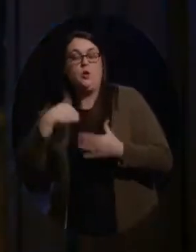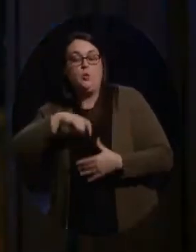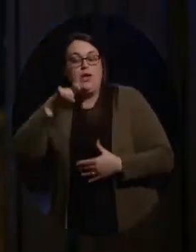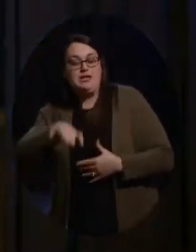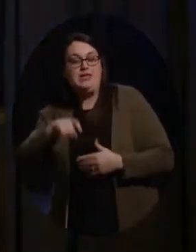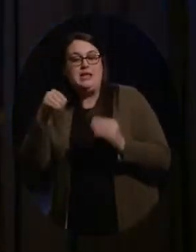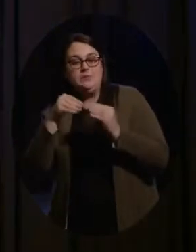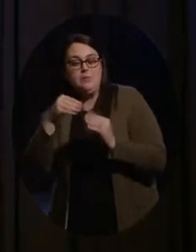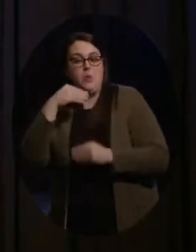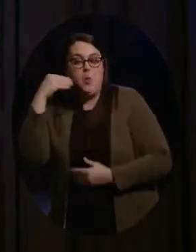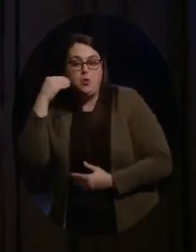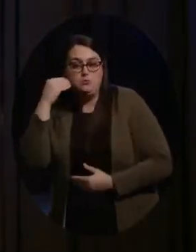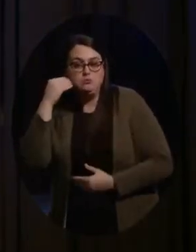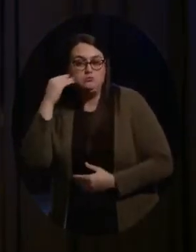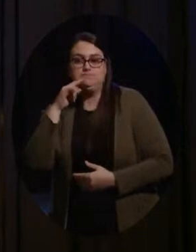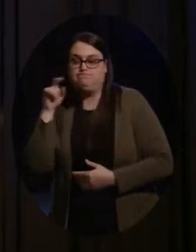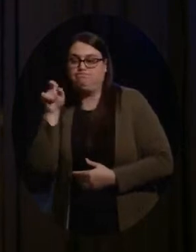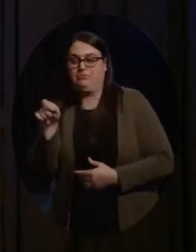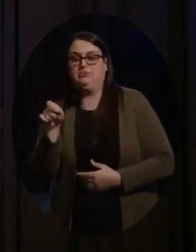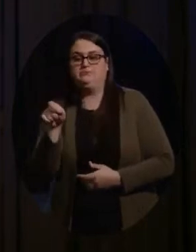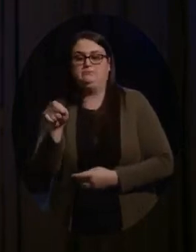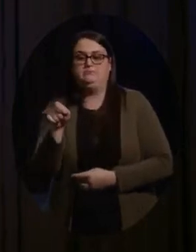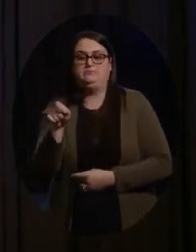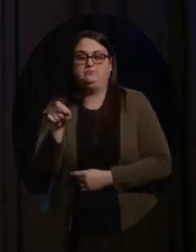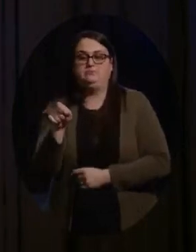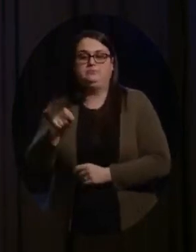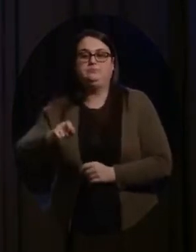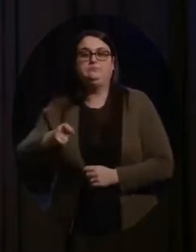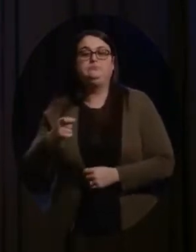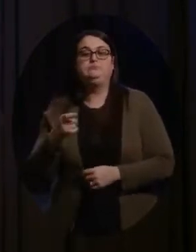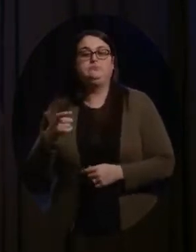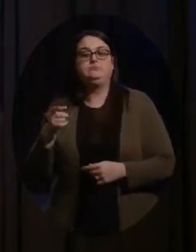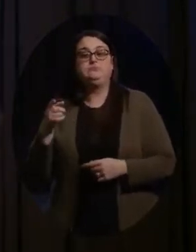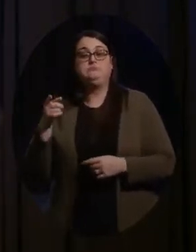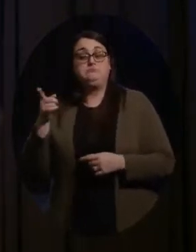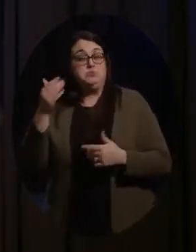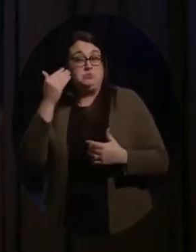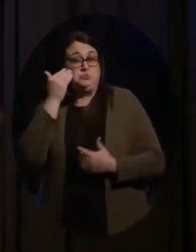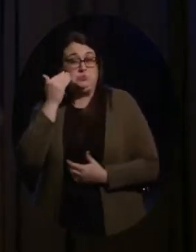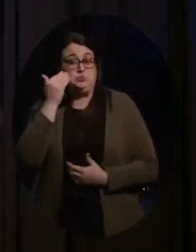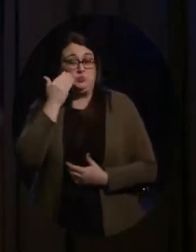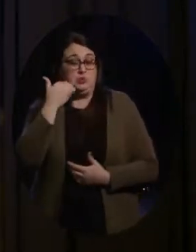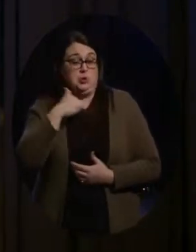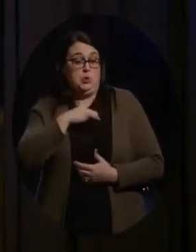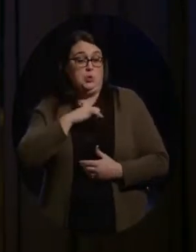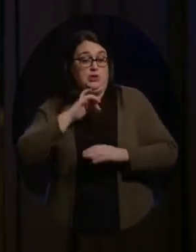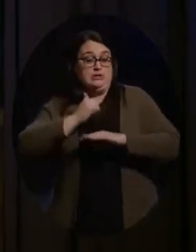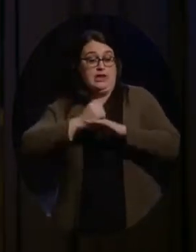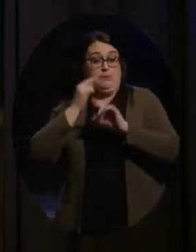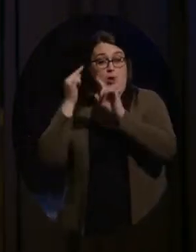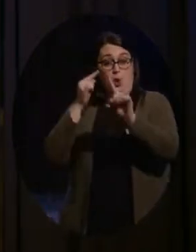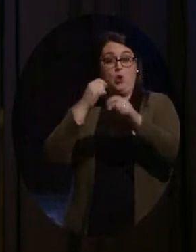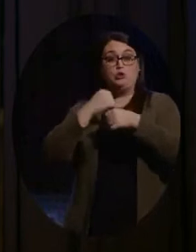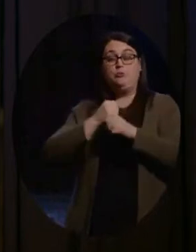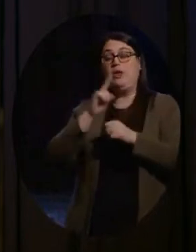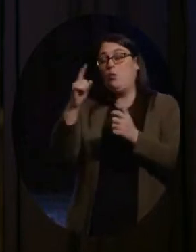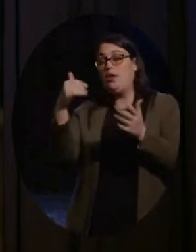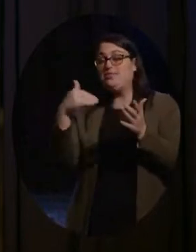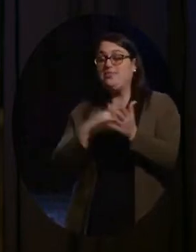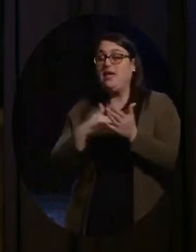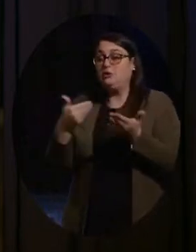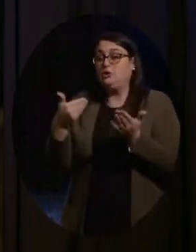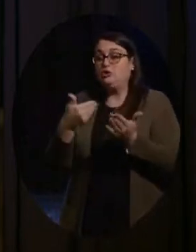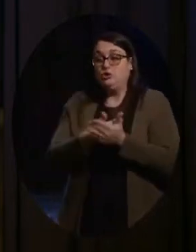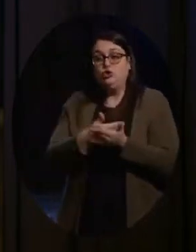more homes, period. And as you are likely aware, we set a goal to create 1,000